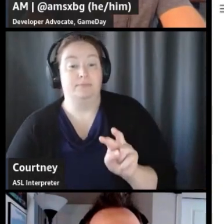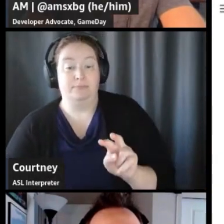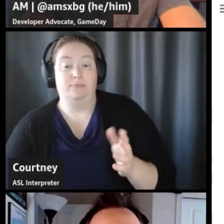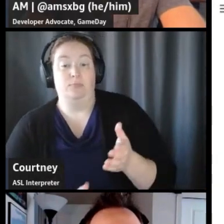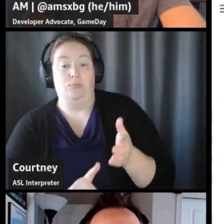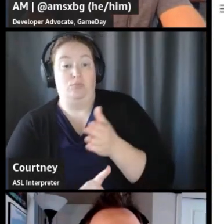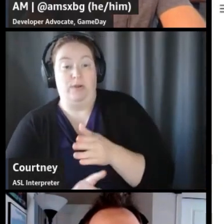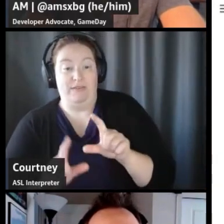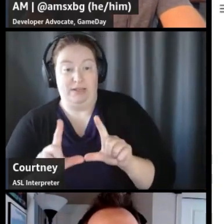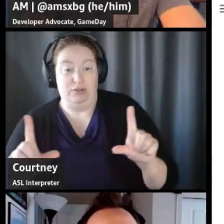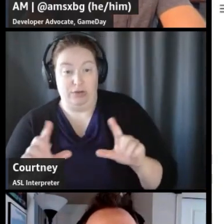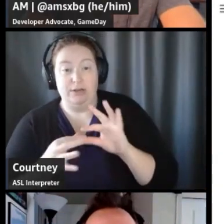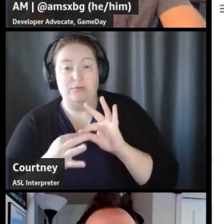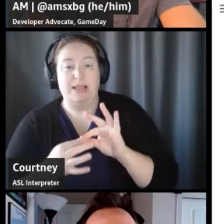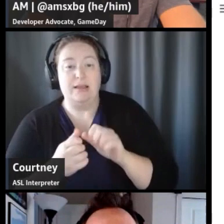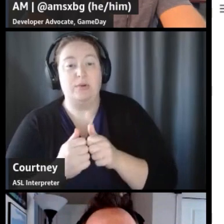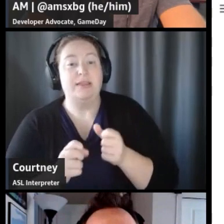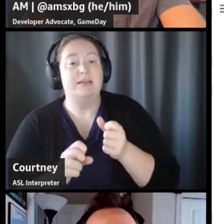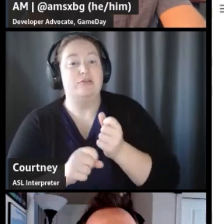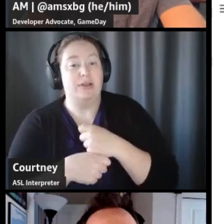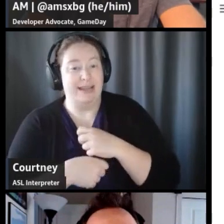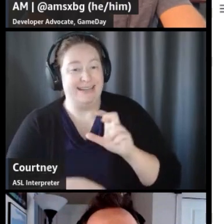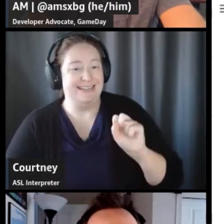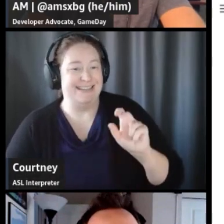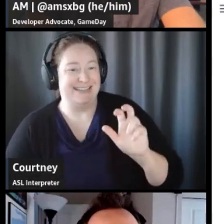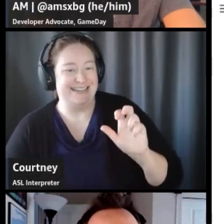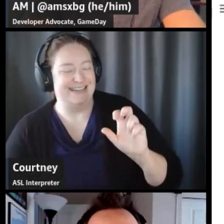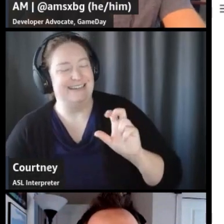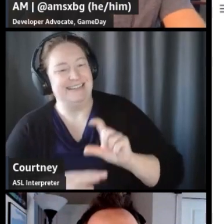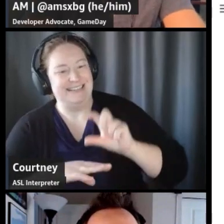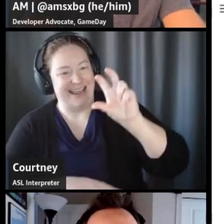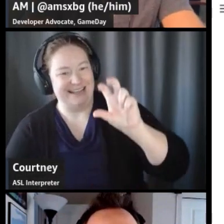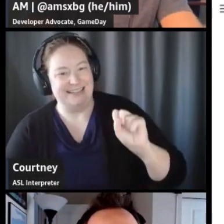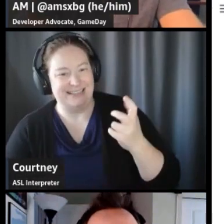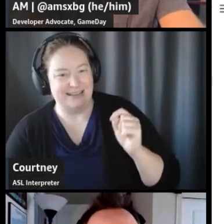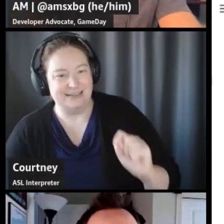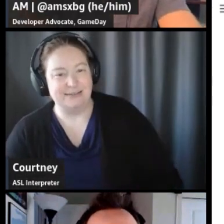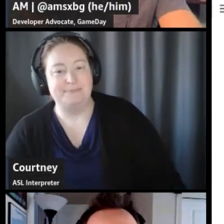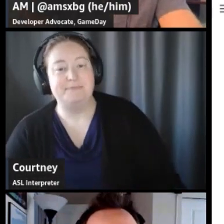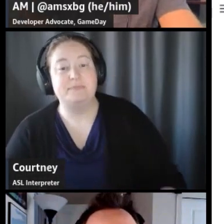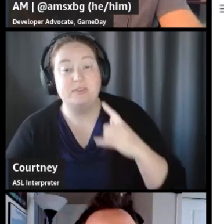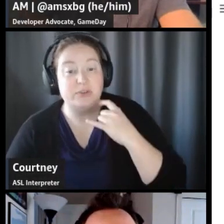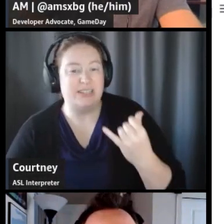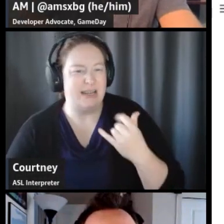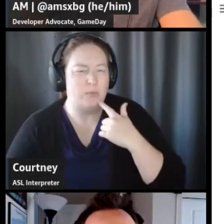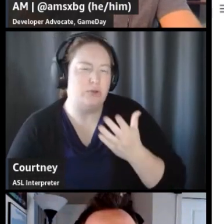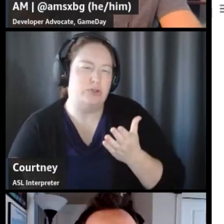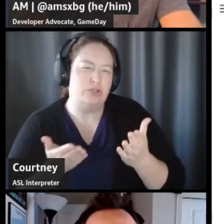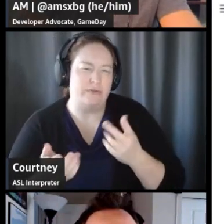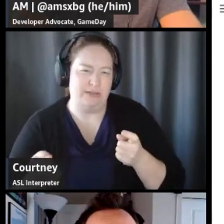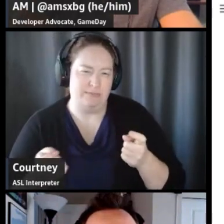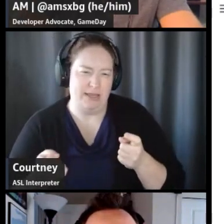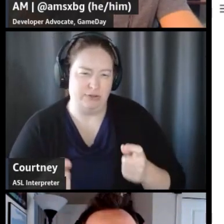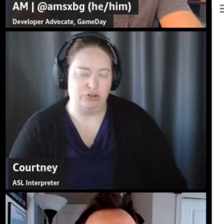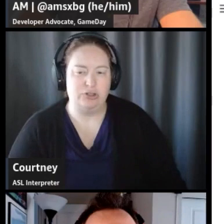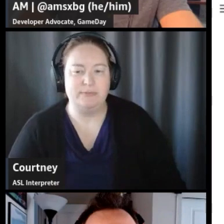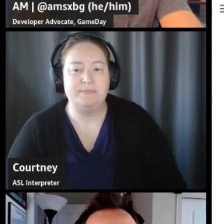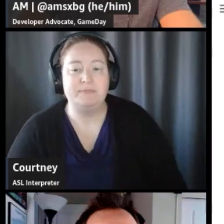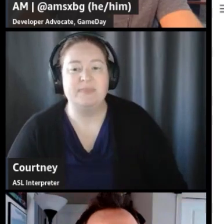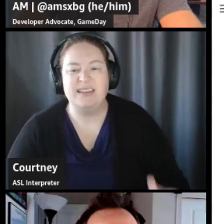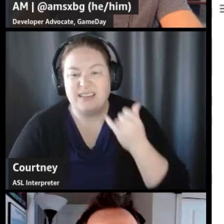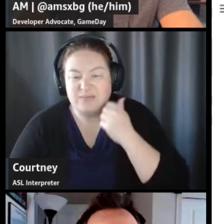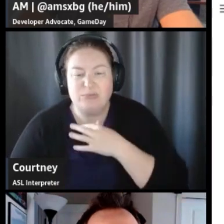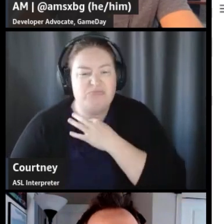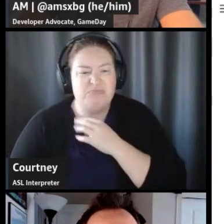screen around create StackSets. And here for today's demo, we are using the service manage. If you are wondering what is the